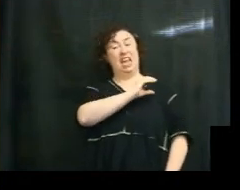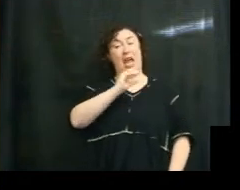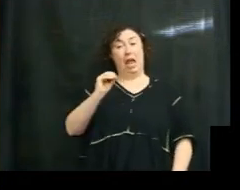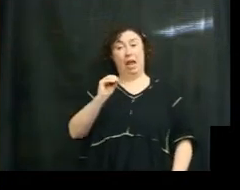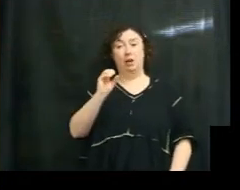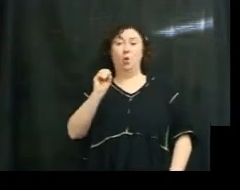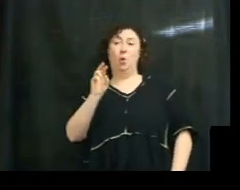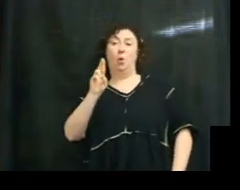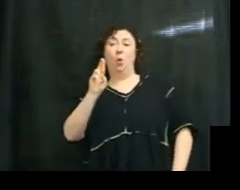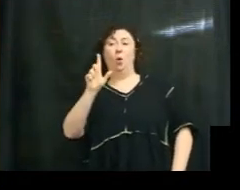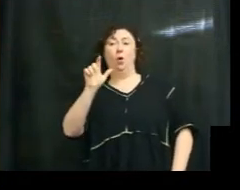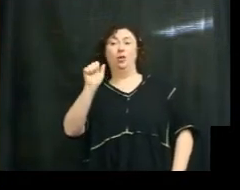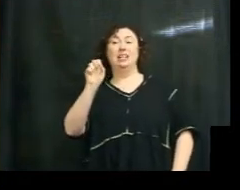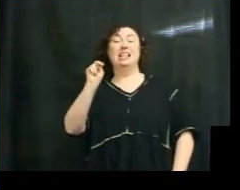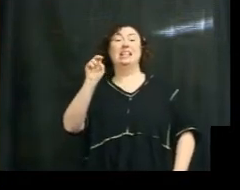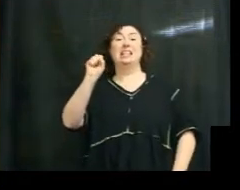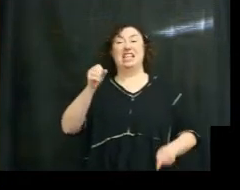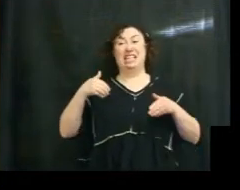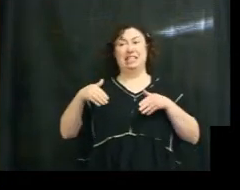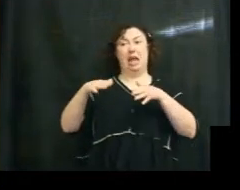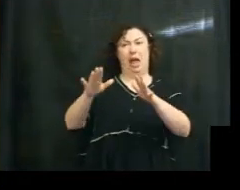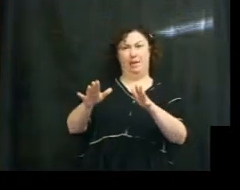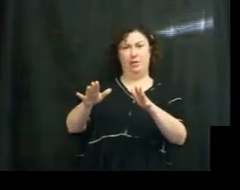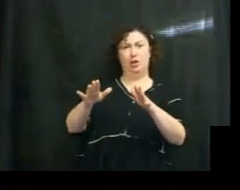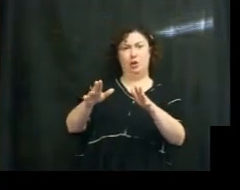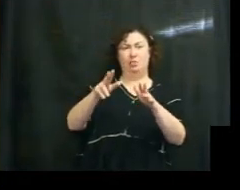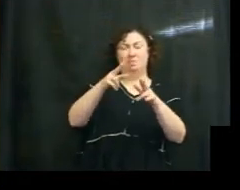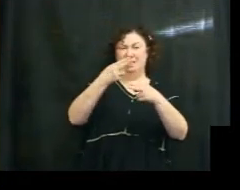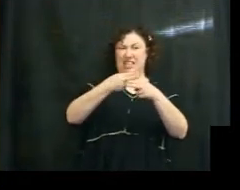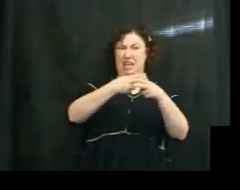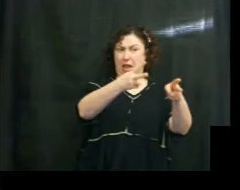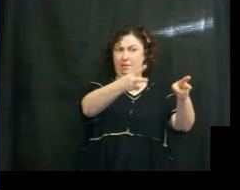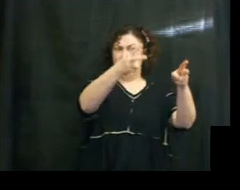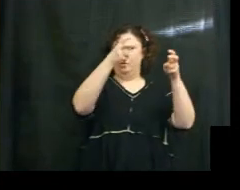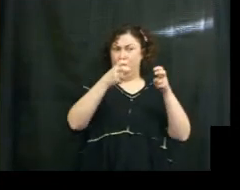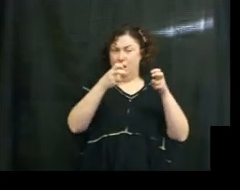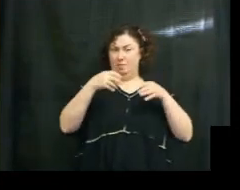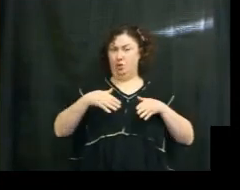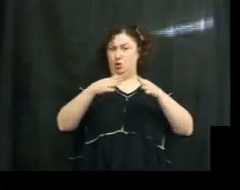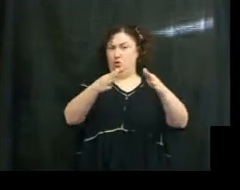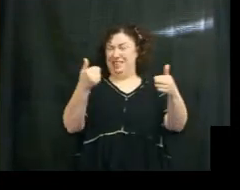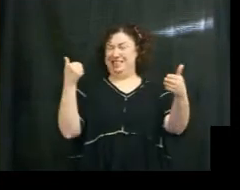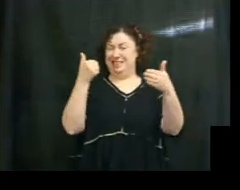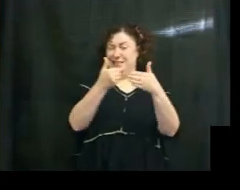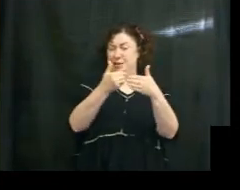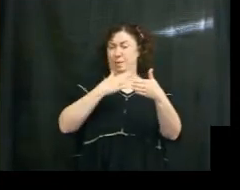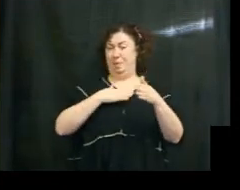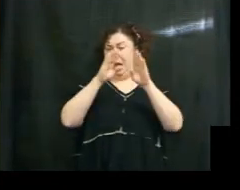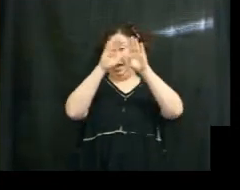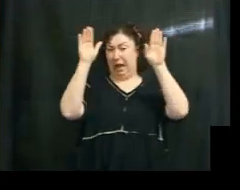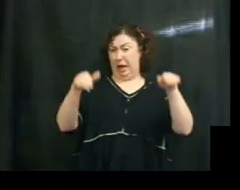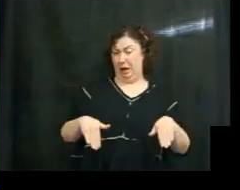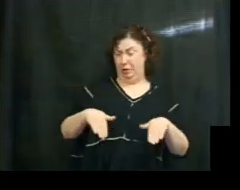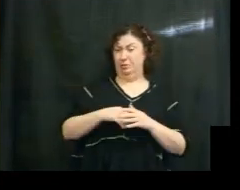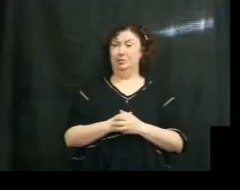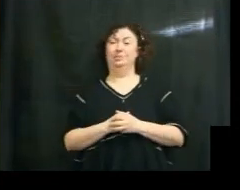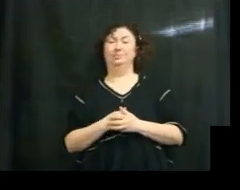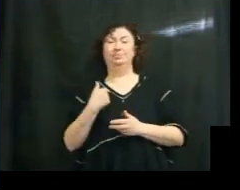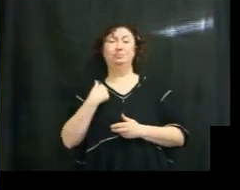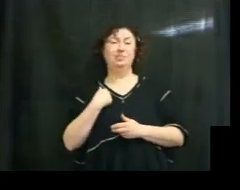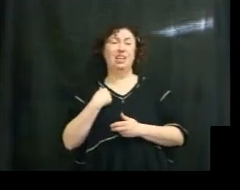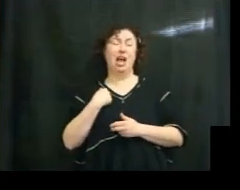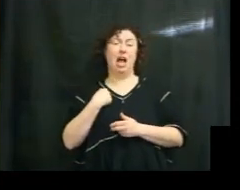in Treme. I played all around the world, but I always come back to New Orleans. And when I'm